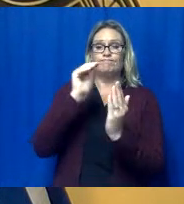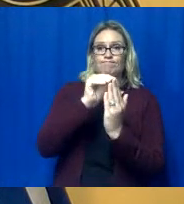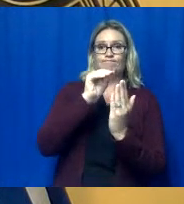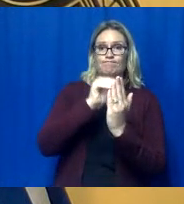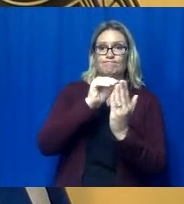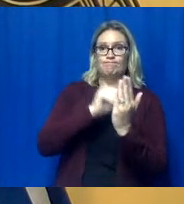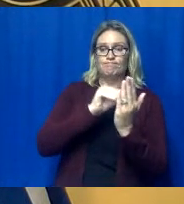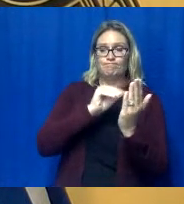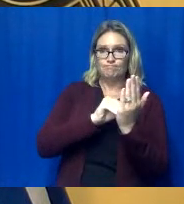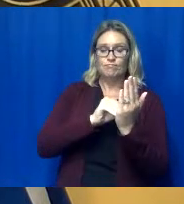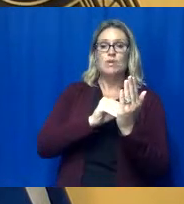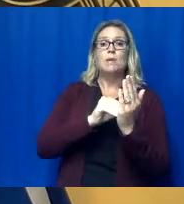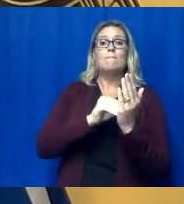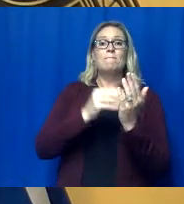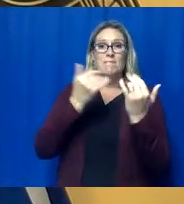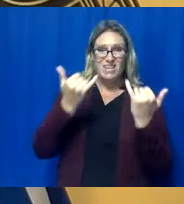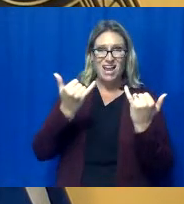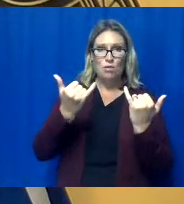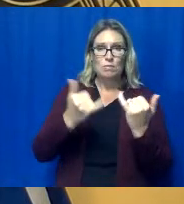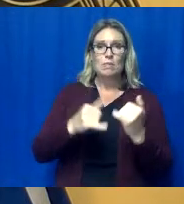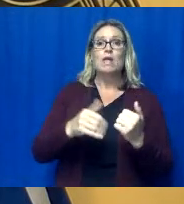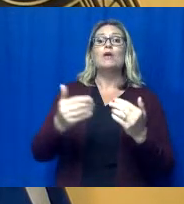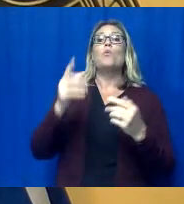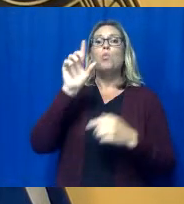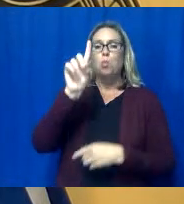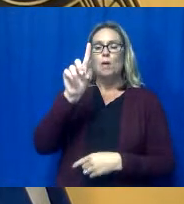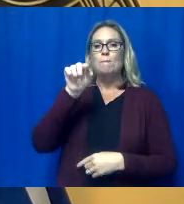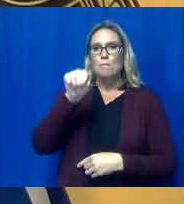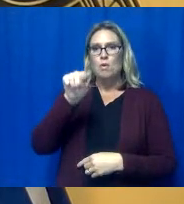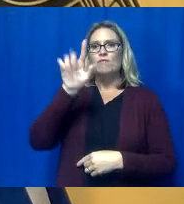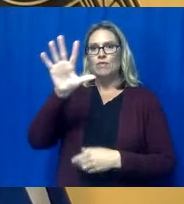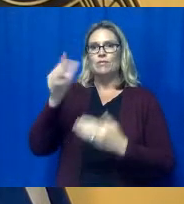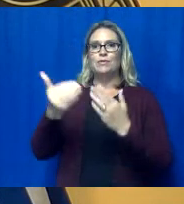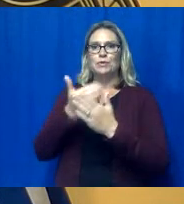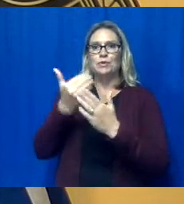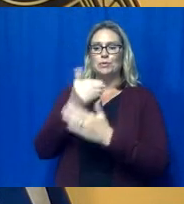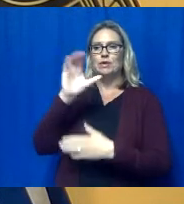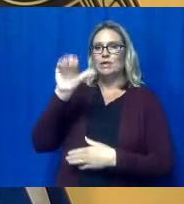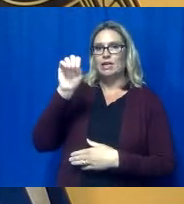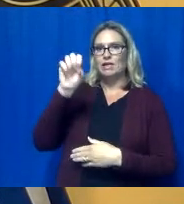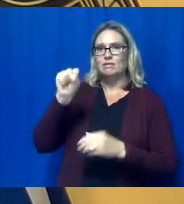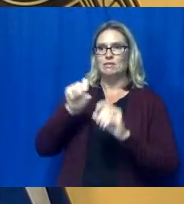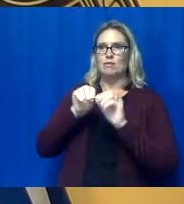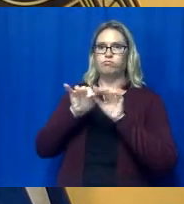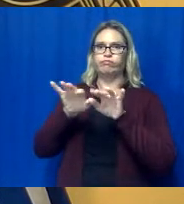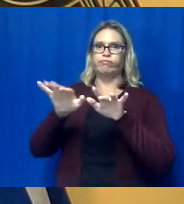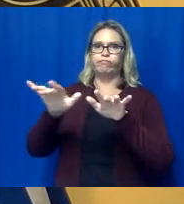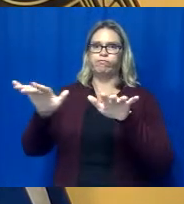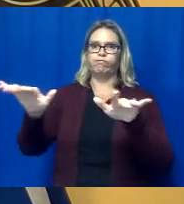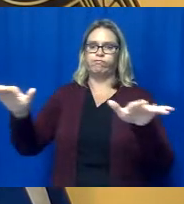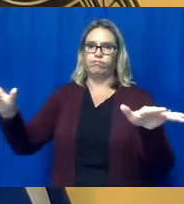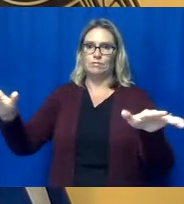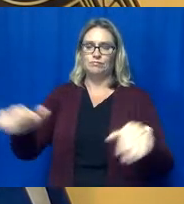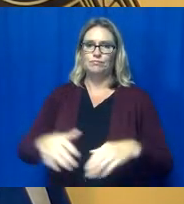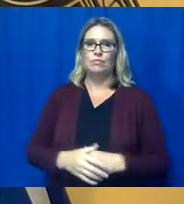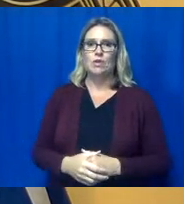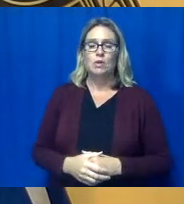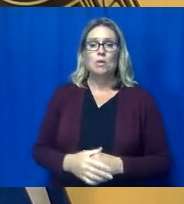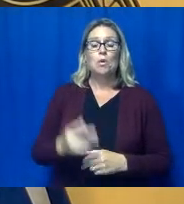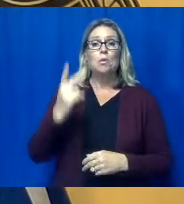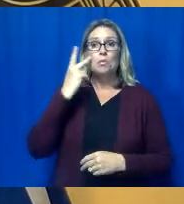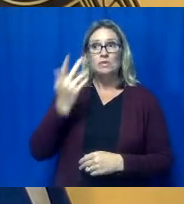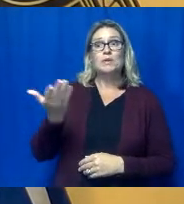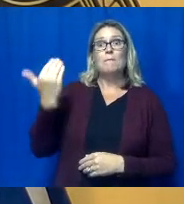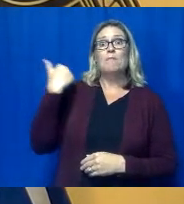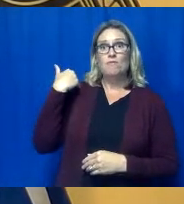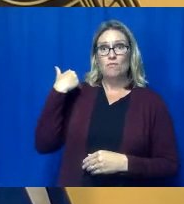generating another 1.5 new cases on average. While we've seen this level of growth before, we